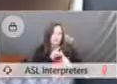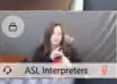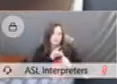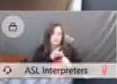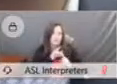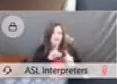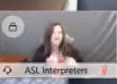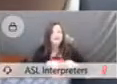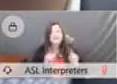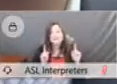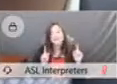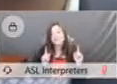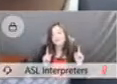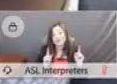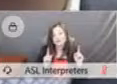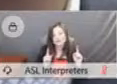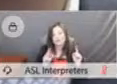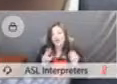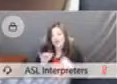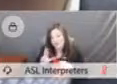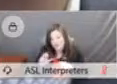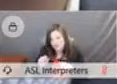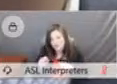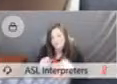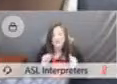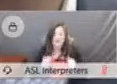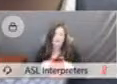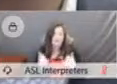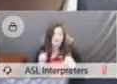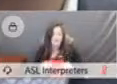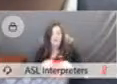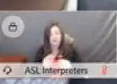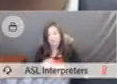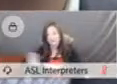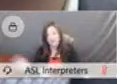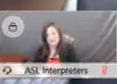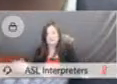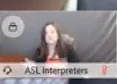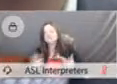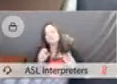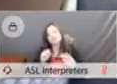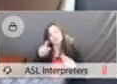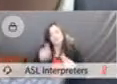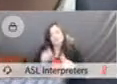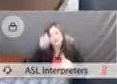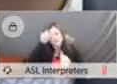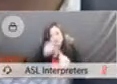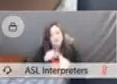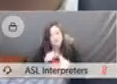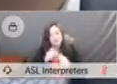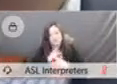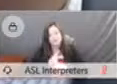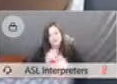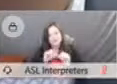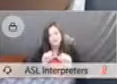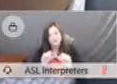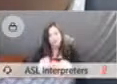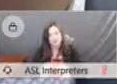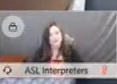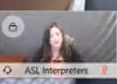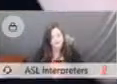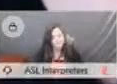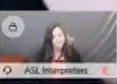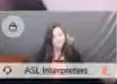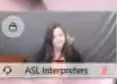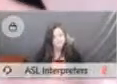different virus and be able to pass it on. So we have to continue to maintain our guard. And I'm glad